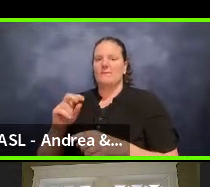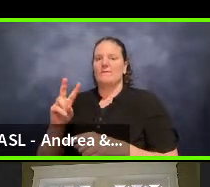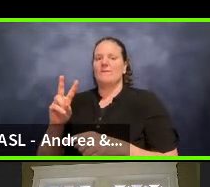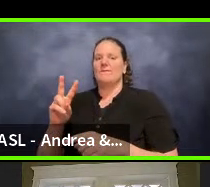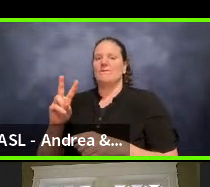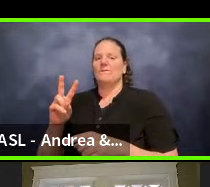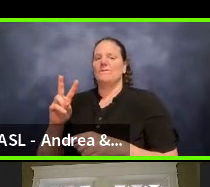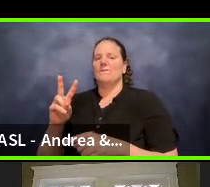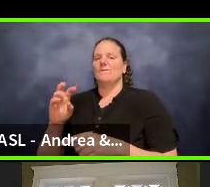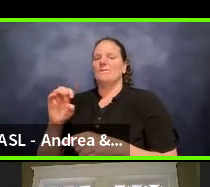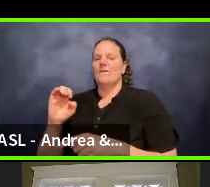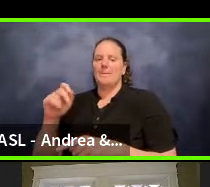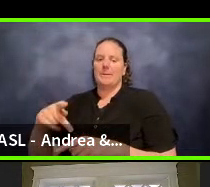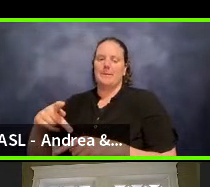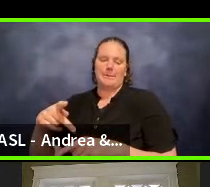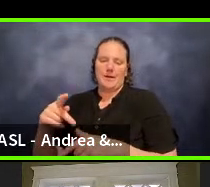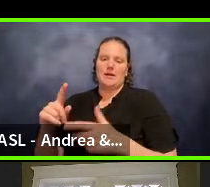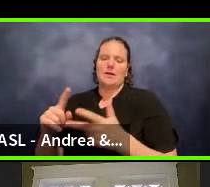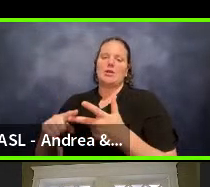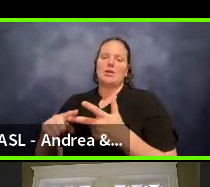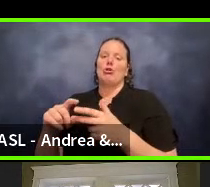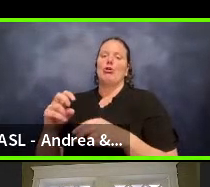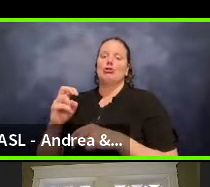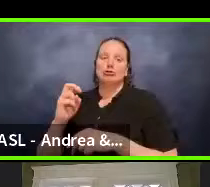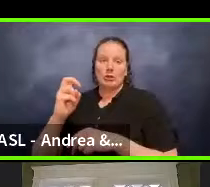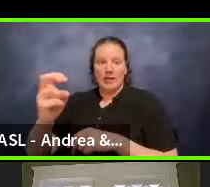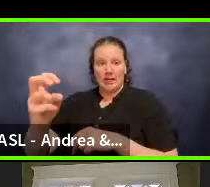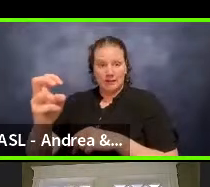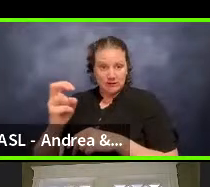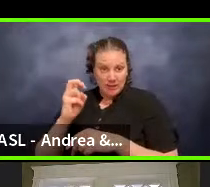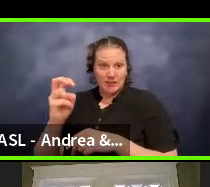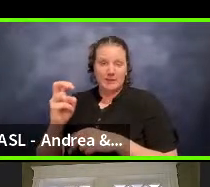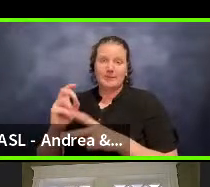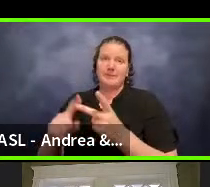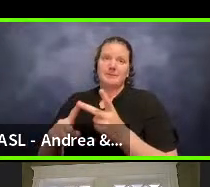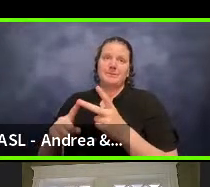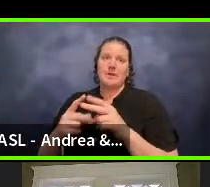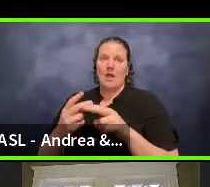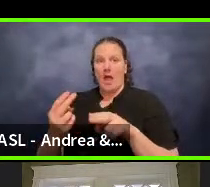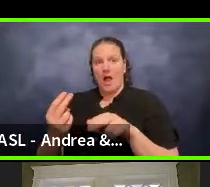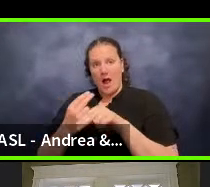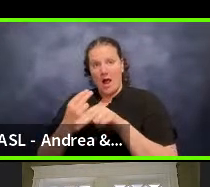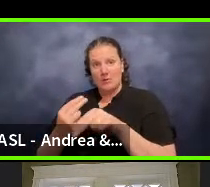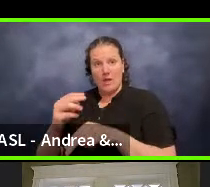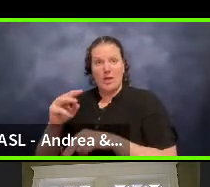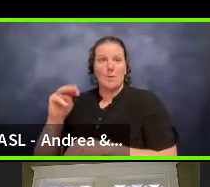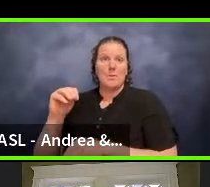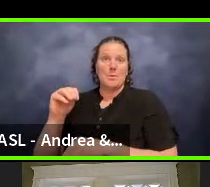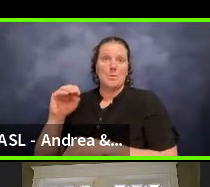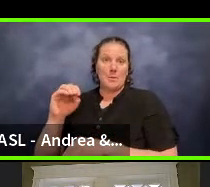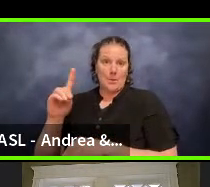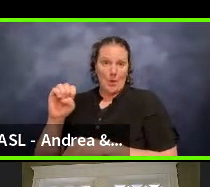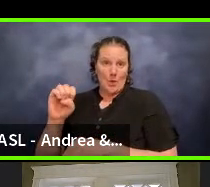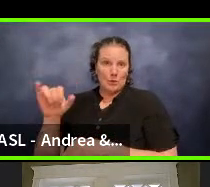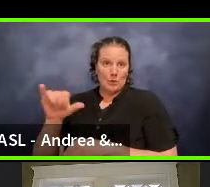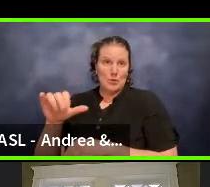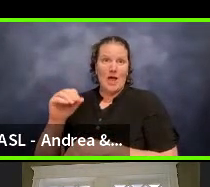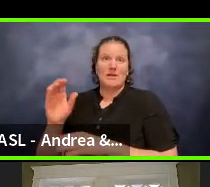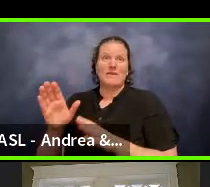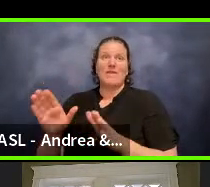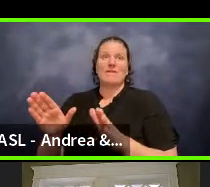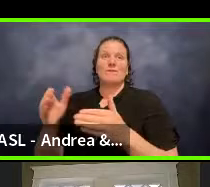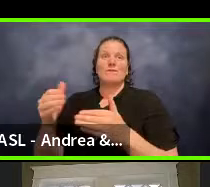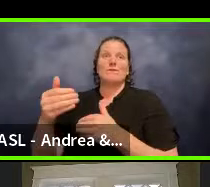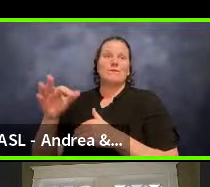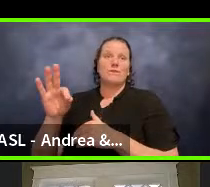It speaks to transit. It speaks to the highway mode as well as freight. So we